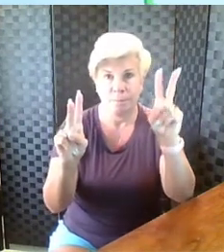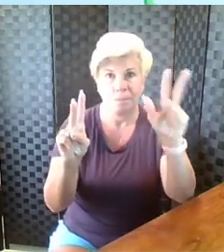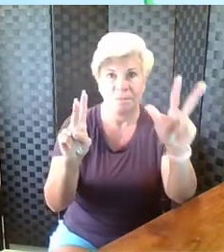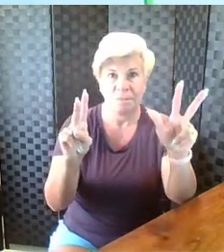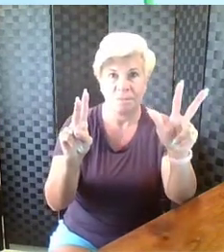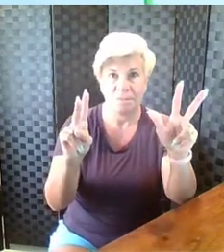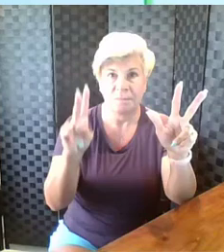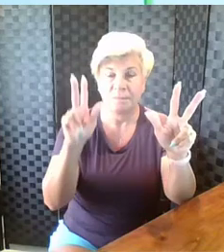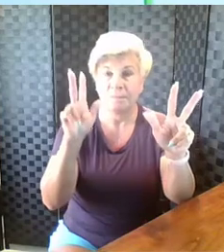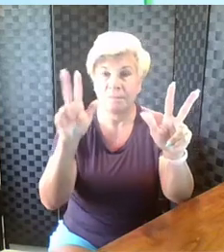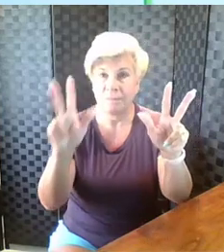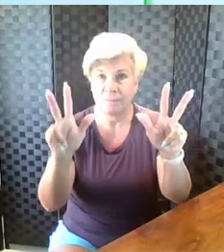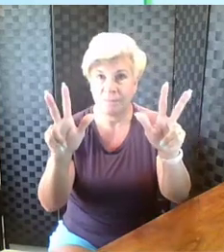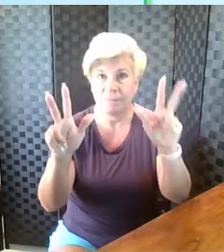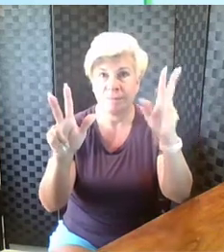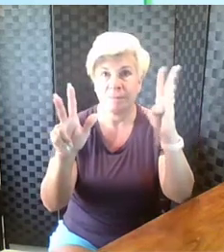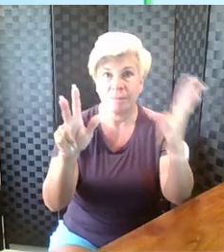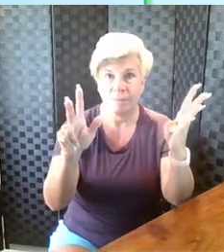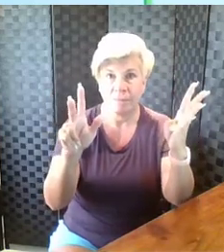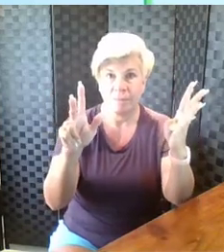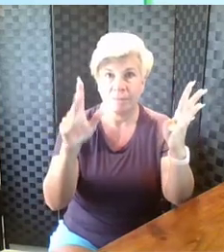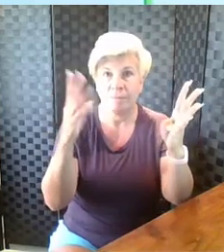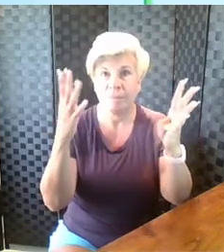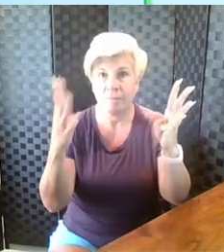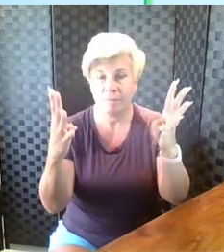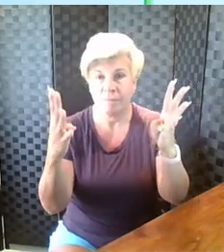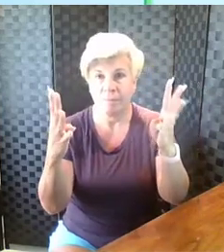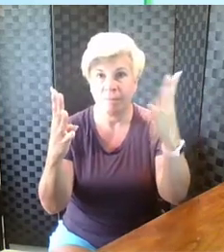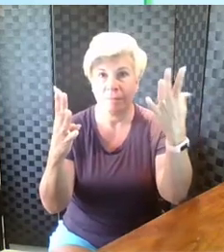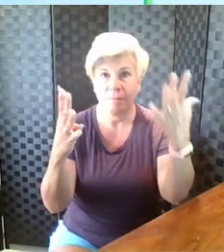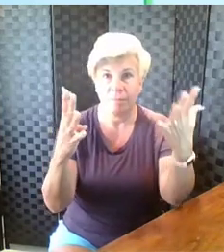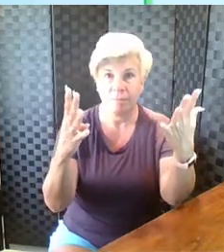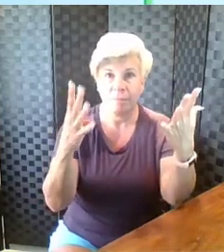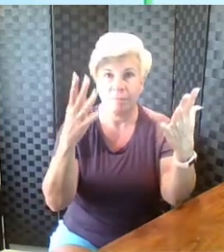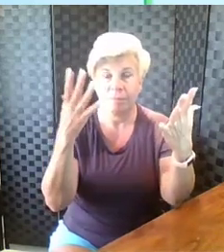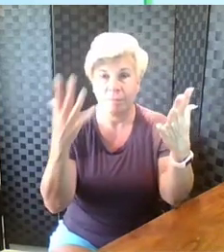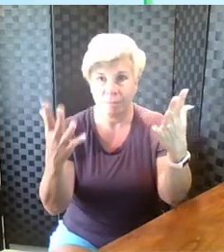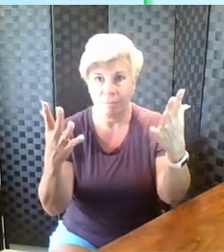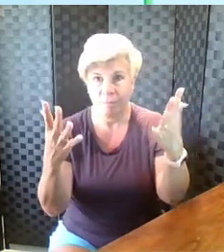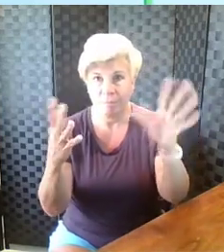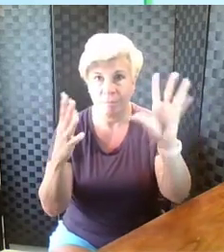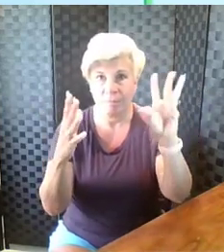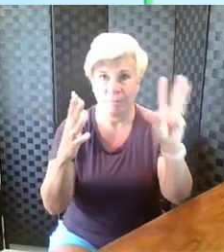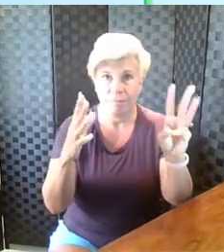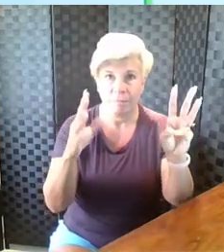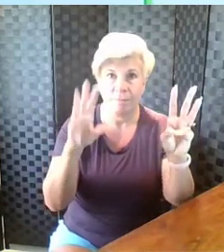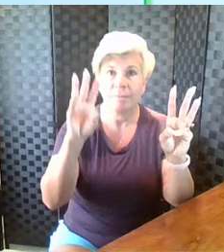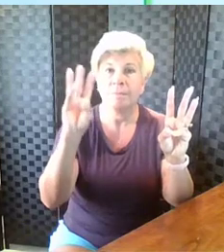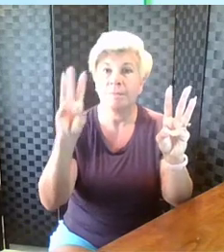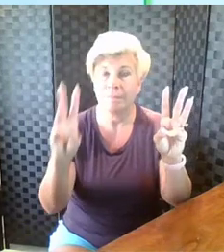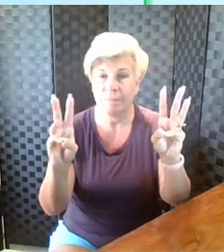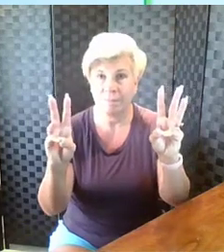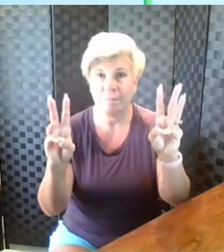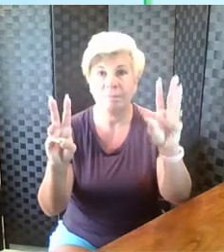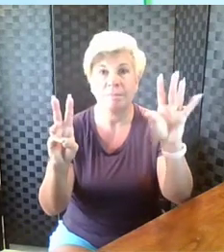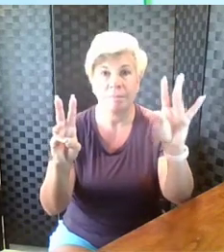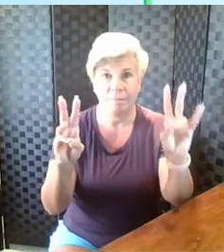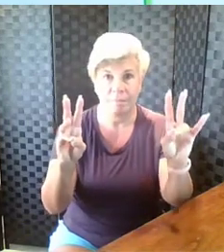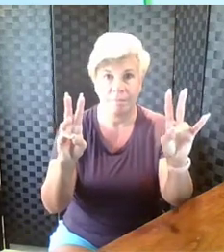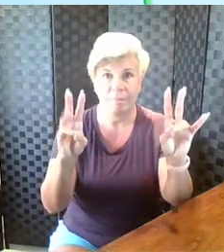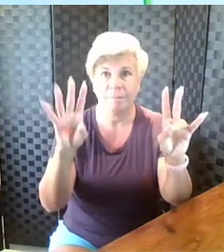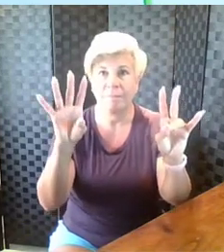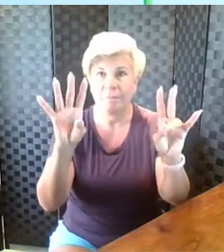2, 3, 3, 4, 4, 5, 5, 6,